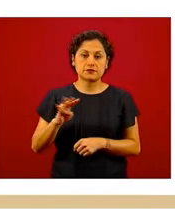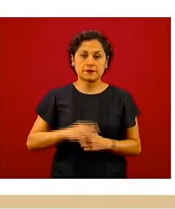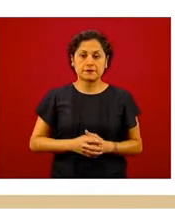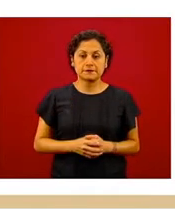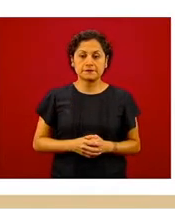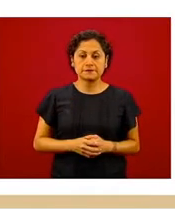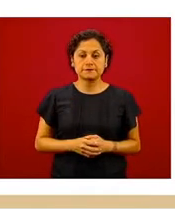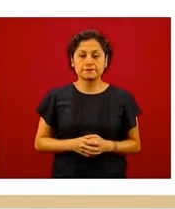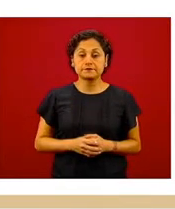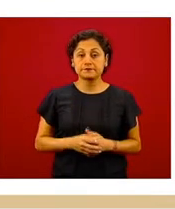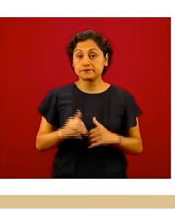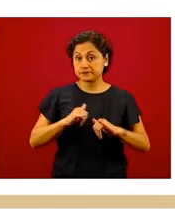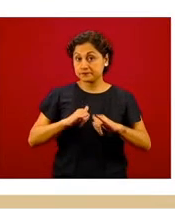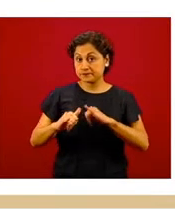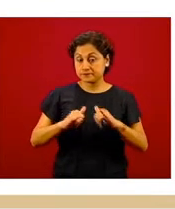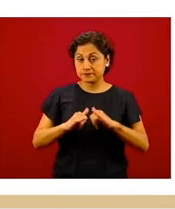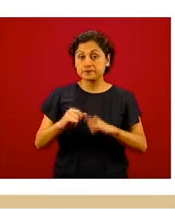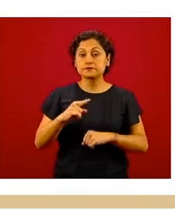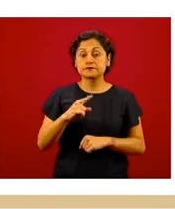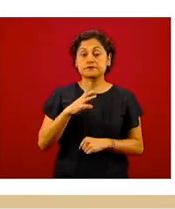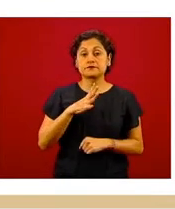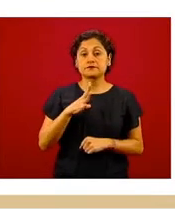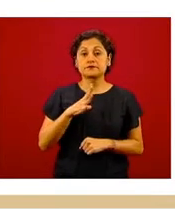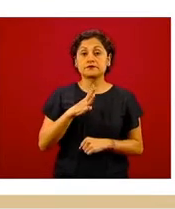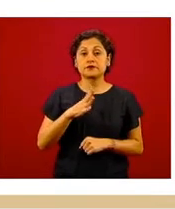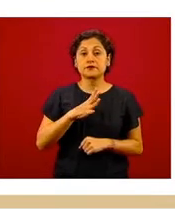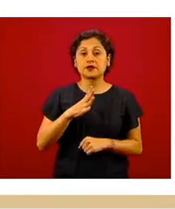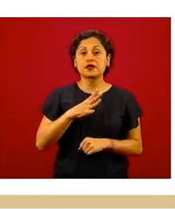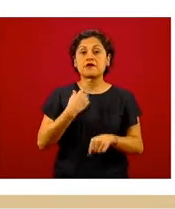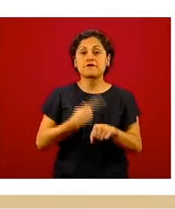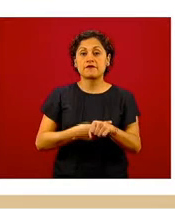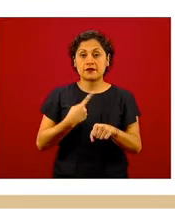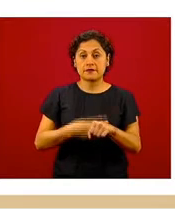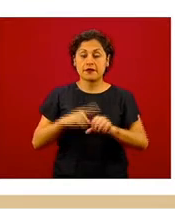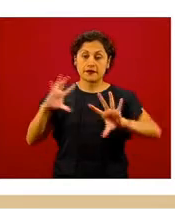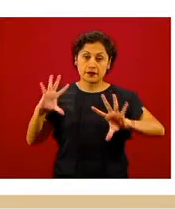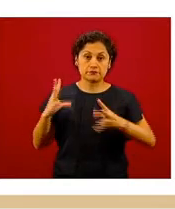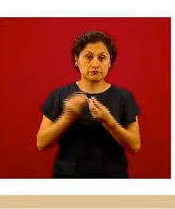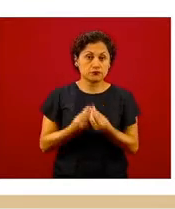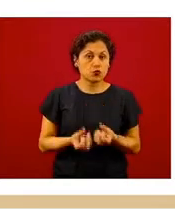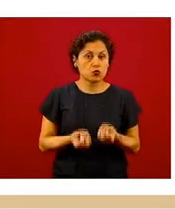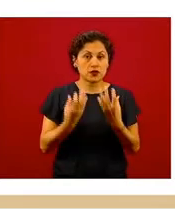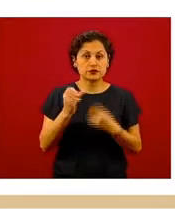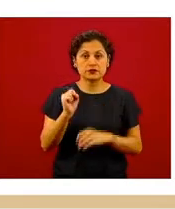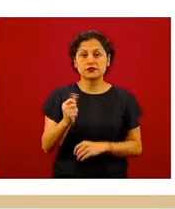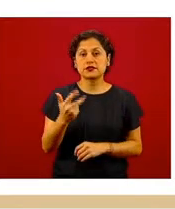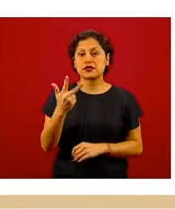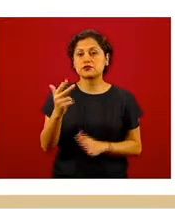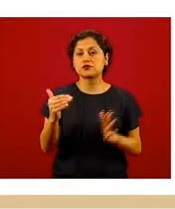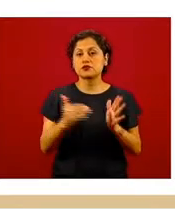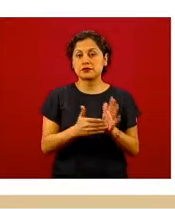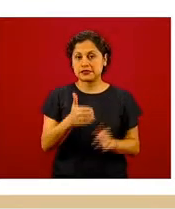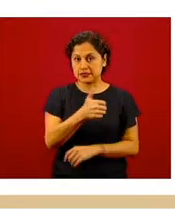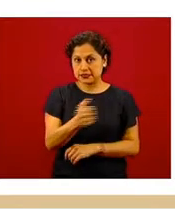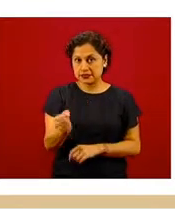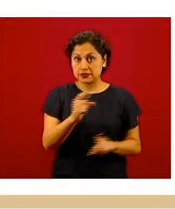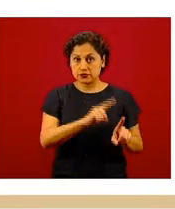next slide, we see the distribution of the disease burden cumulatively of